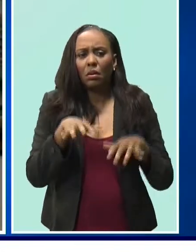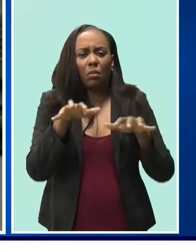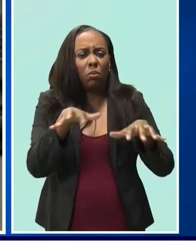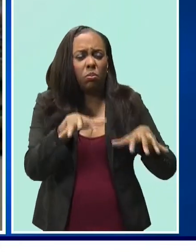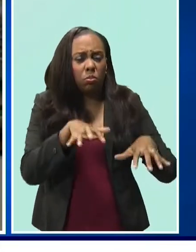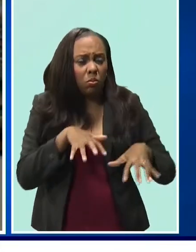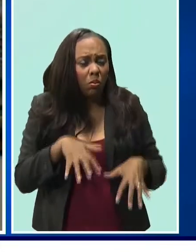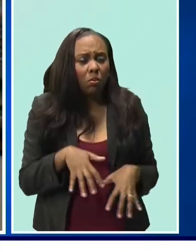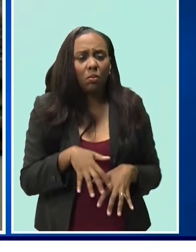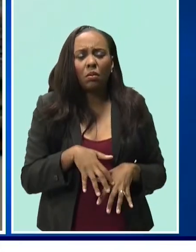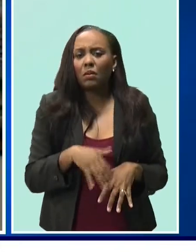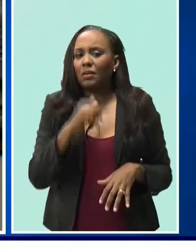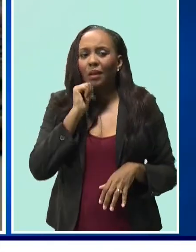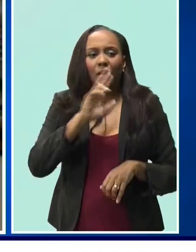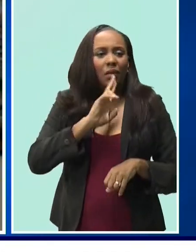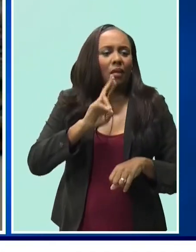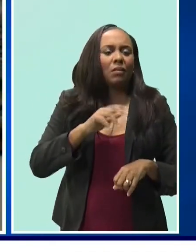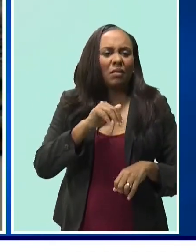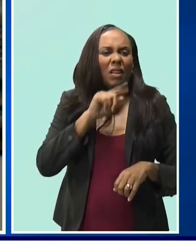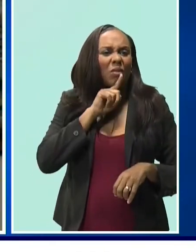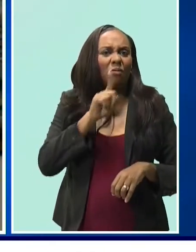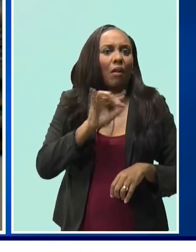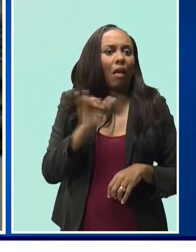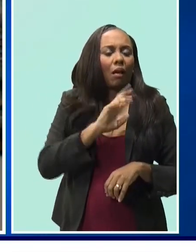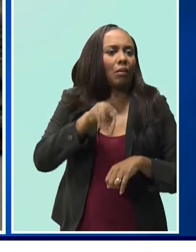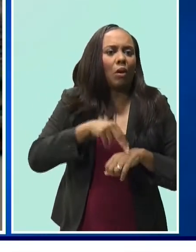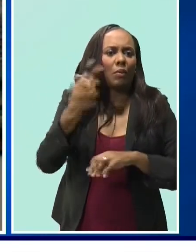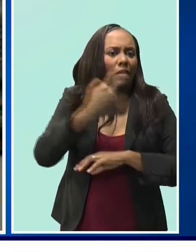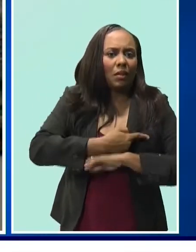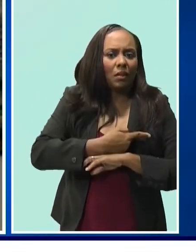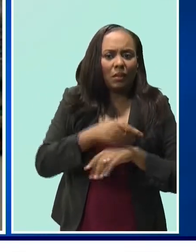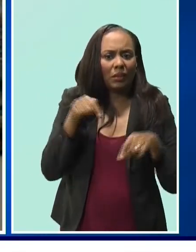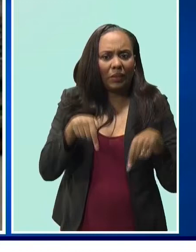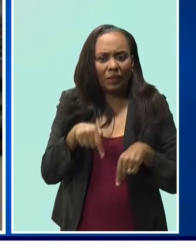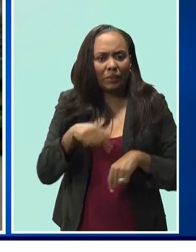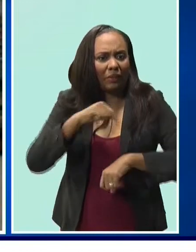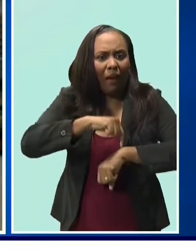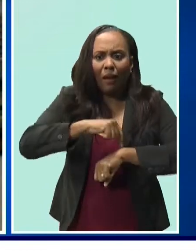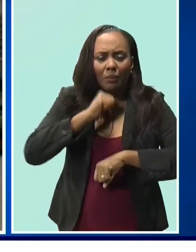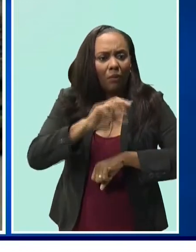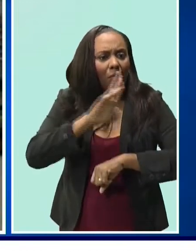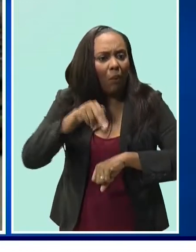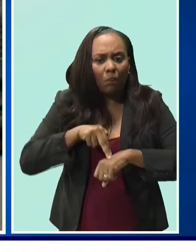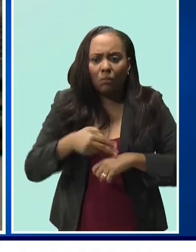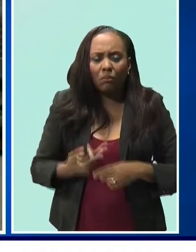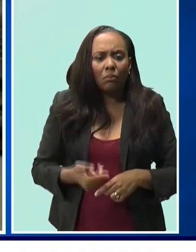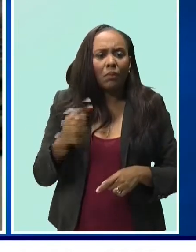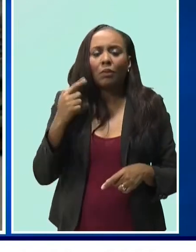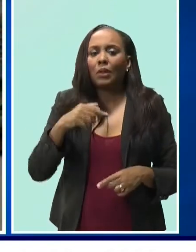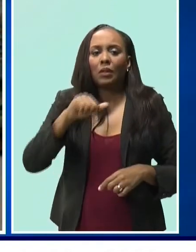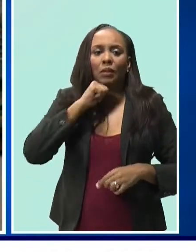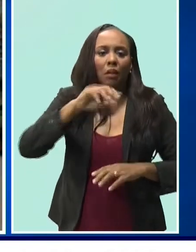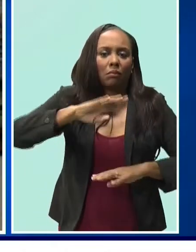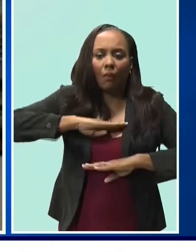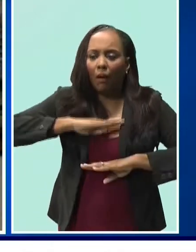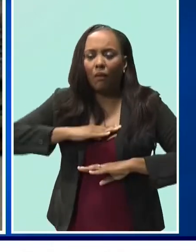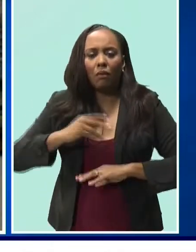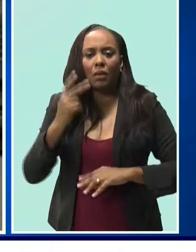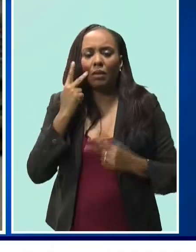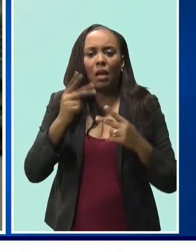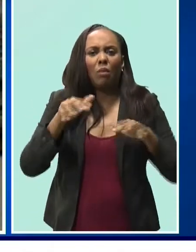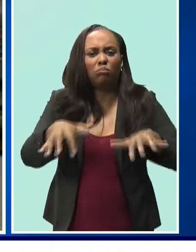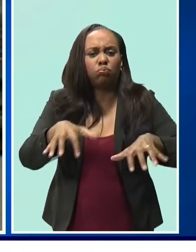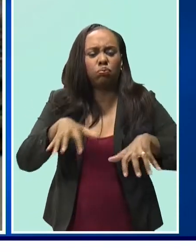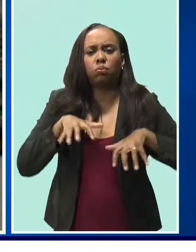in a normal day. And of course, we are not dealing in normal times. So no, we cannot be satisfied that we are seeing the level